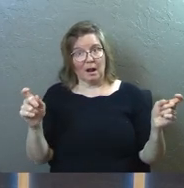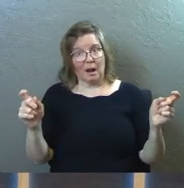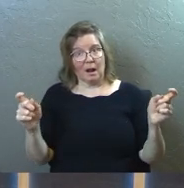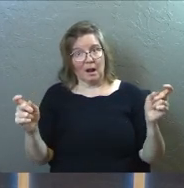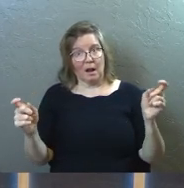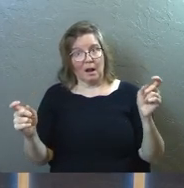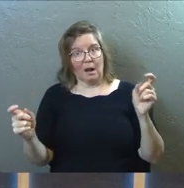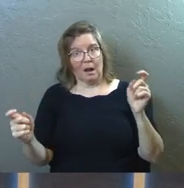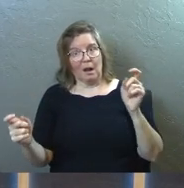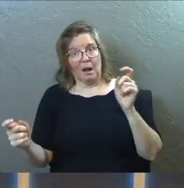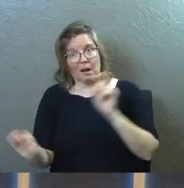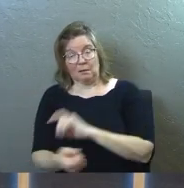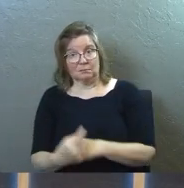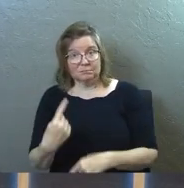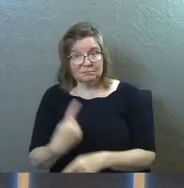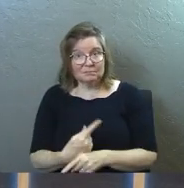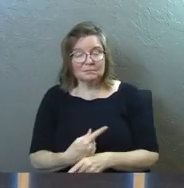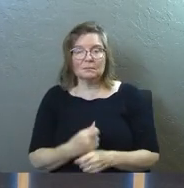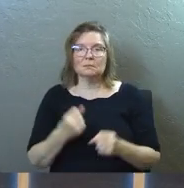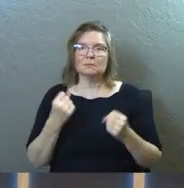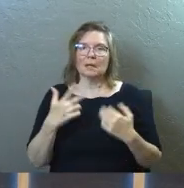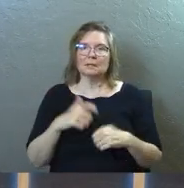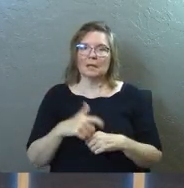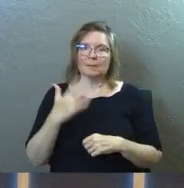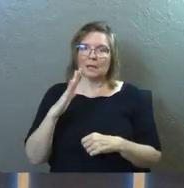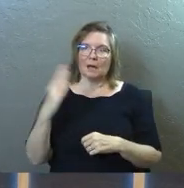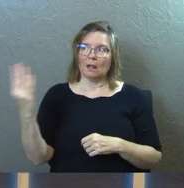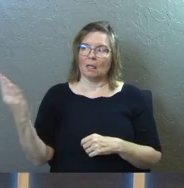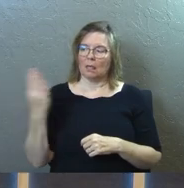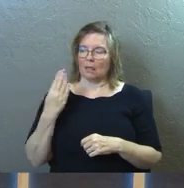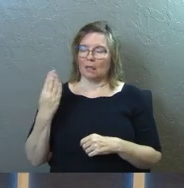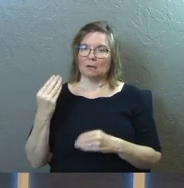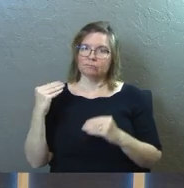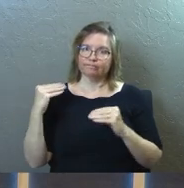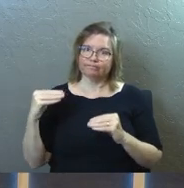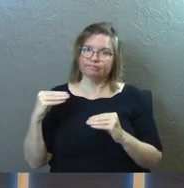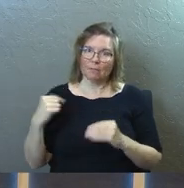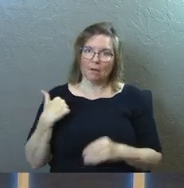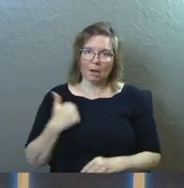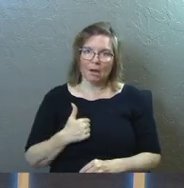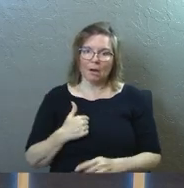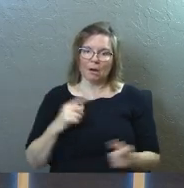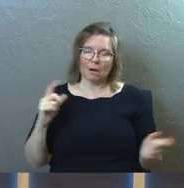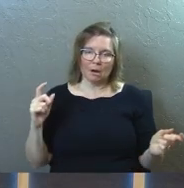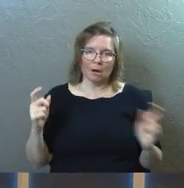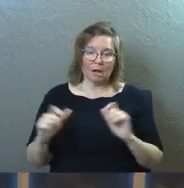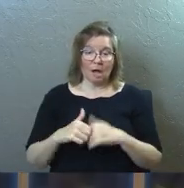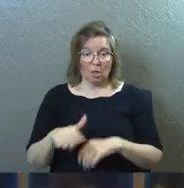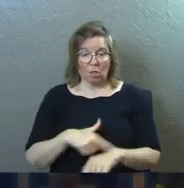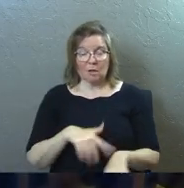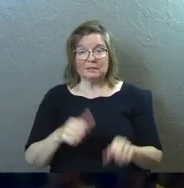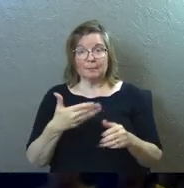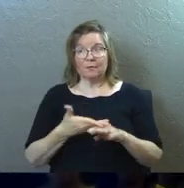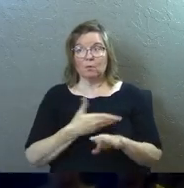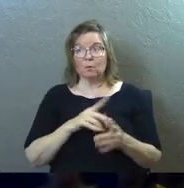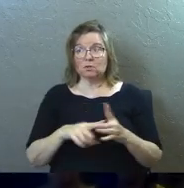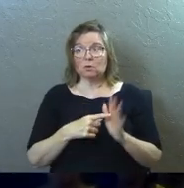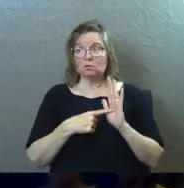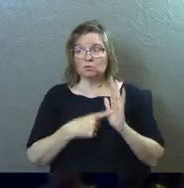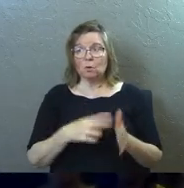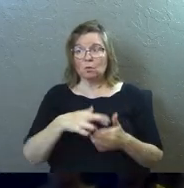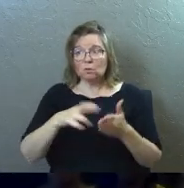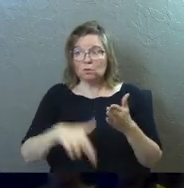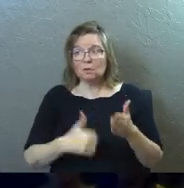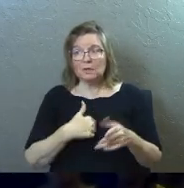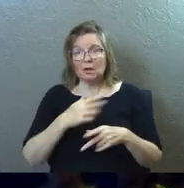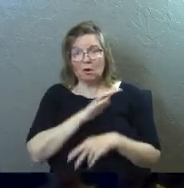we? And the number of times that God has come and dealt with us, how long did it take before we started to show